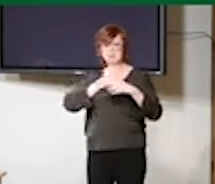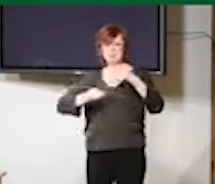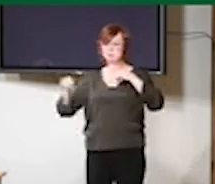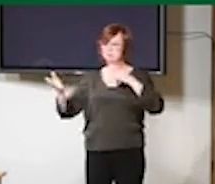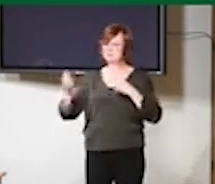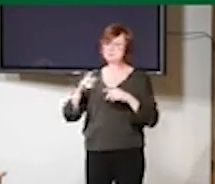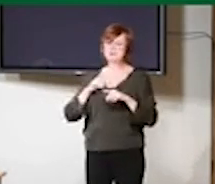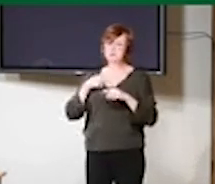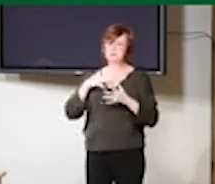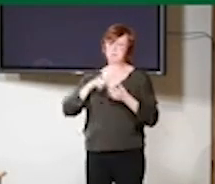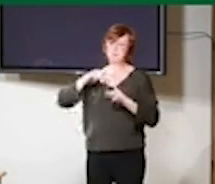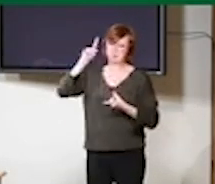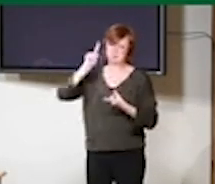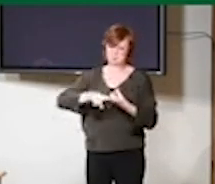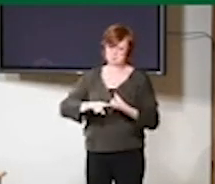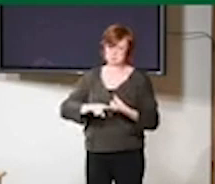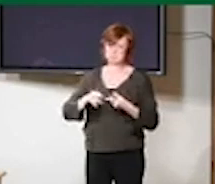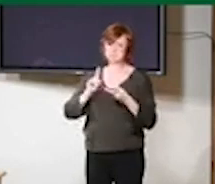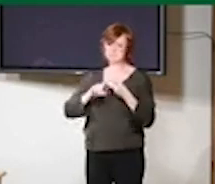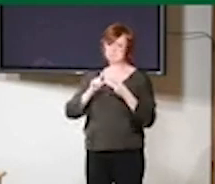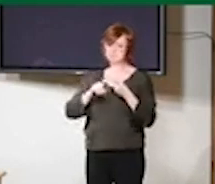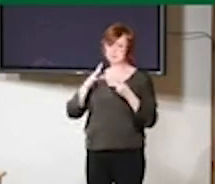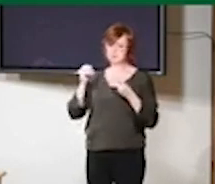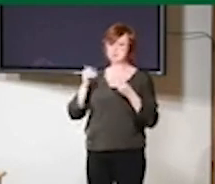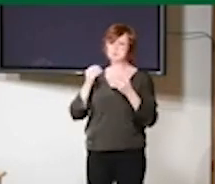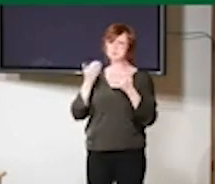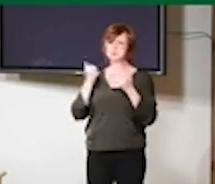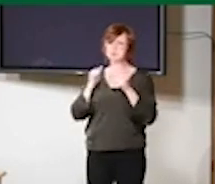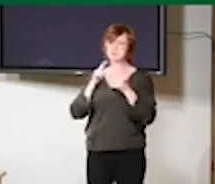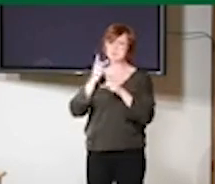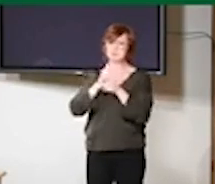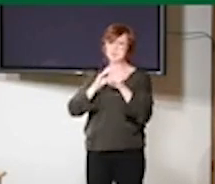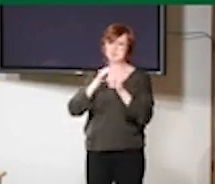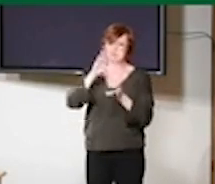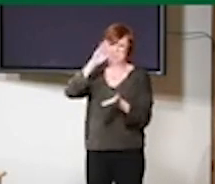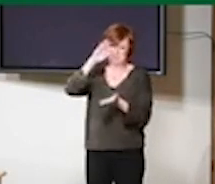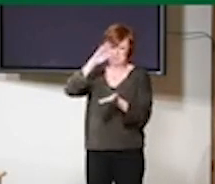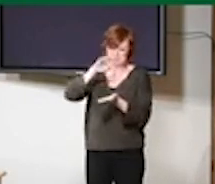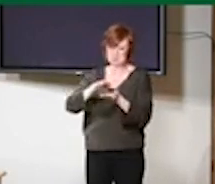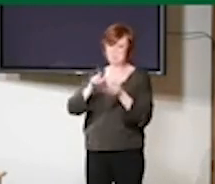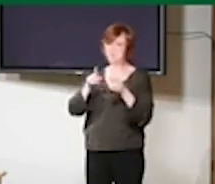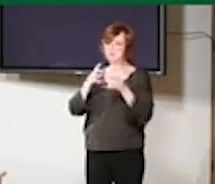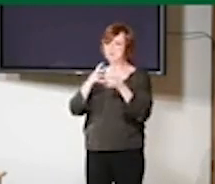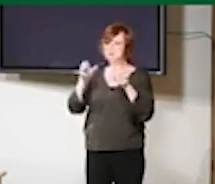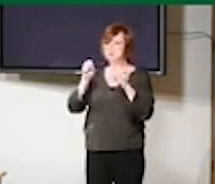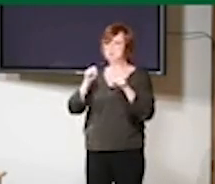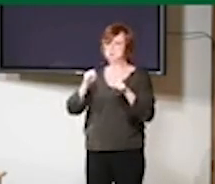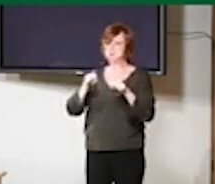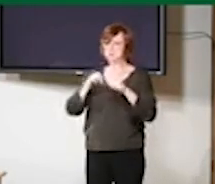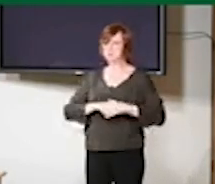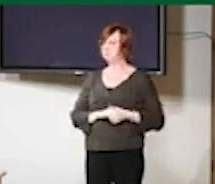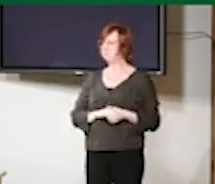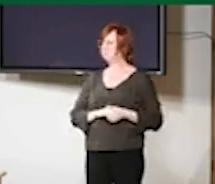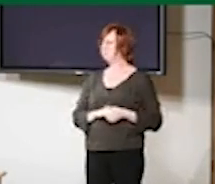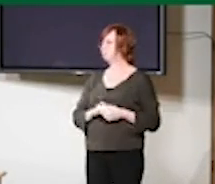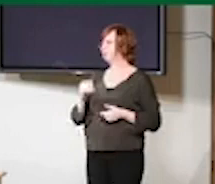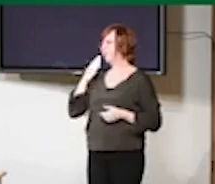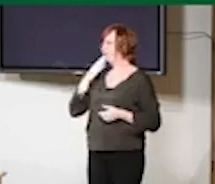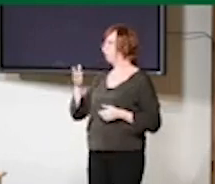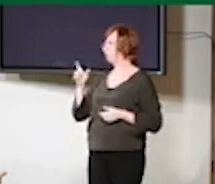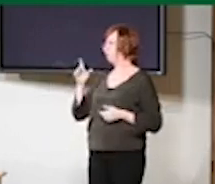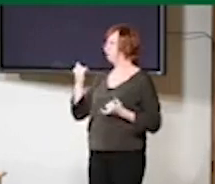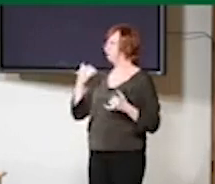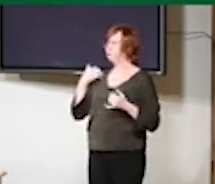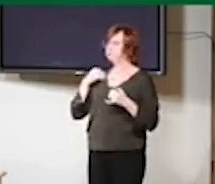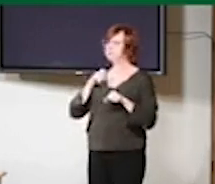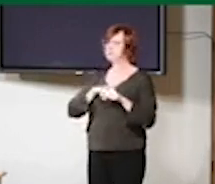keep that as low as we possibly can. Thank you. Thank you, Dr. Shahab. We now have time for questions. We'll take our first